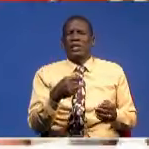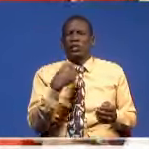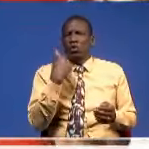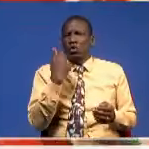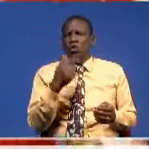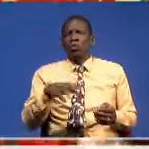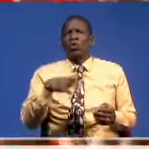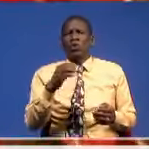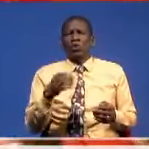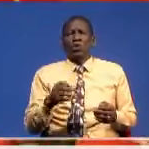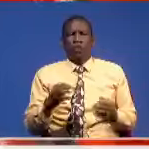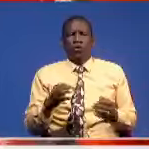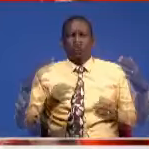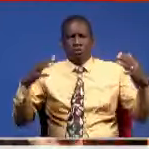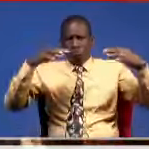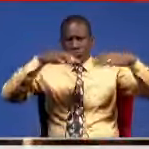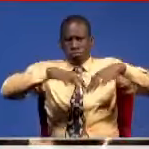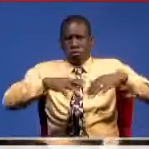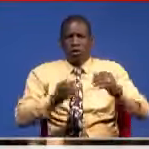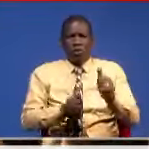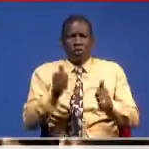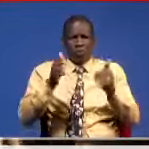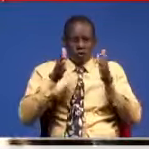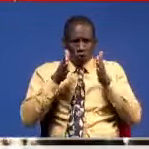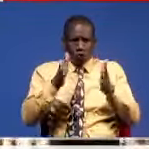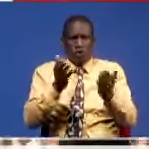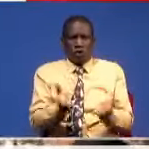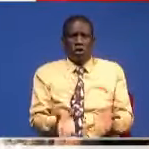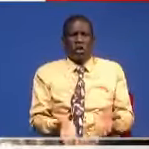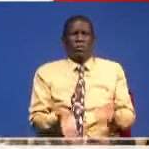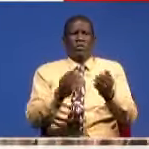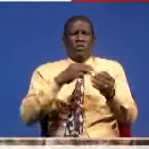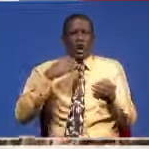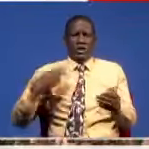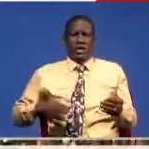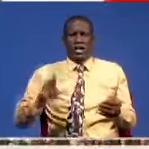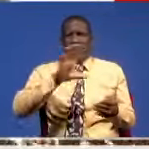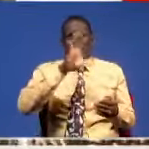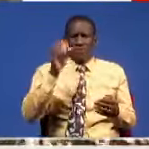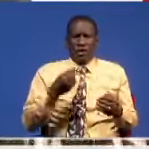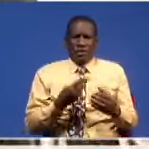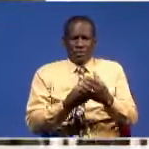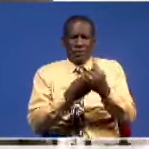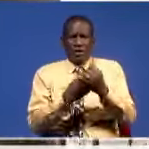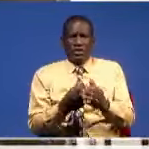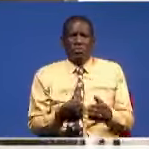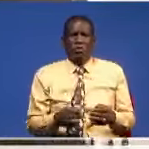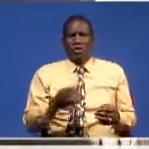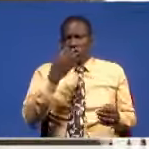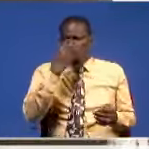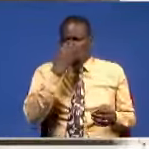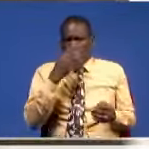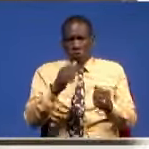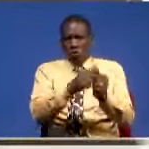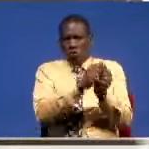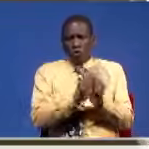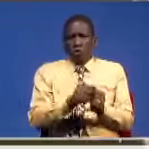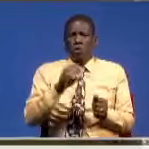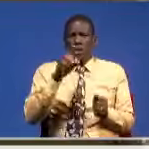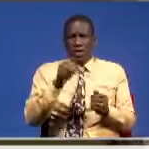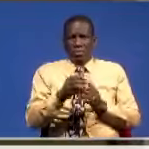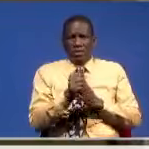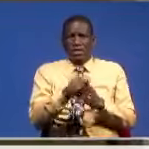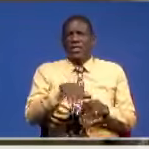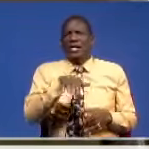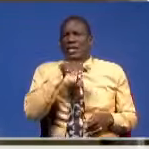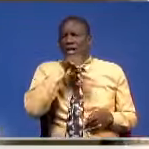attend the high-level summit that will focus on improving the China-Africa partnership. Ruto is accompanied by ODM leader